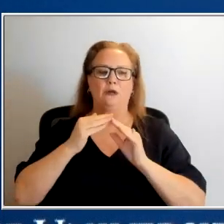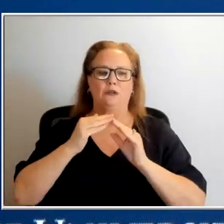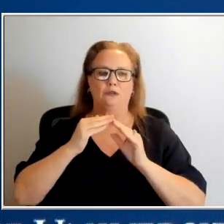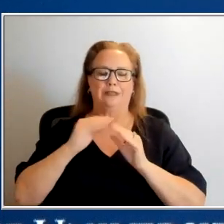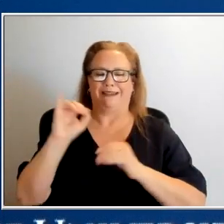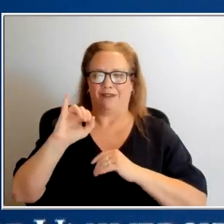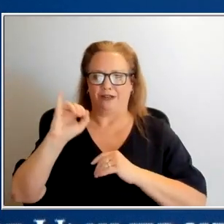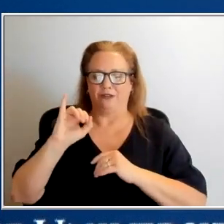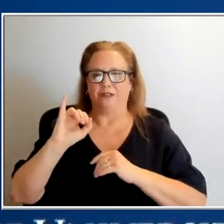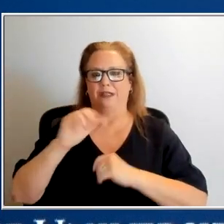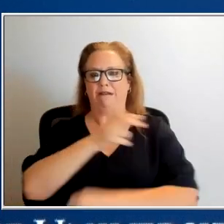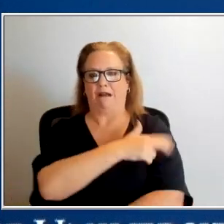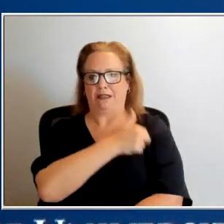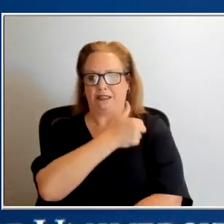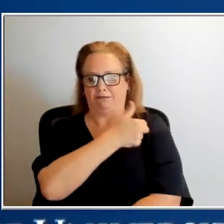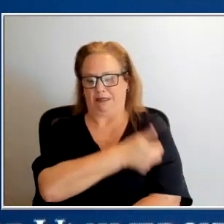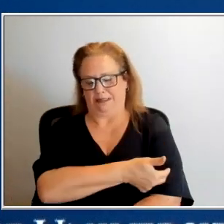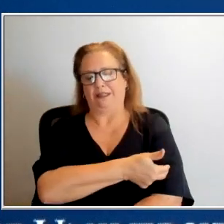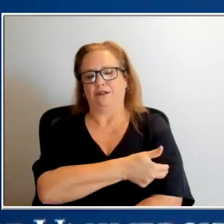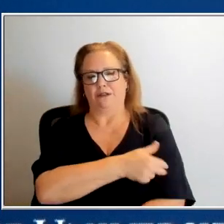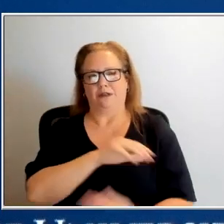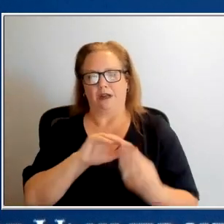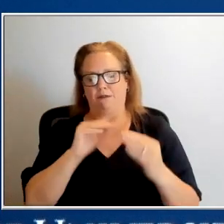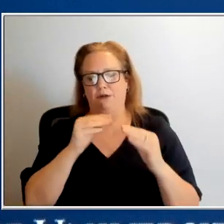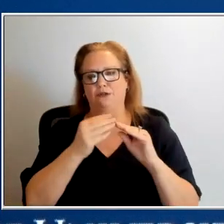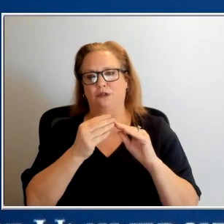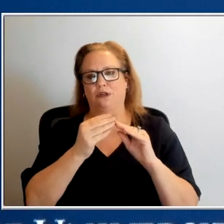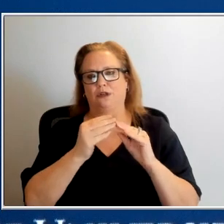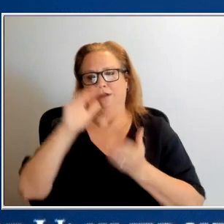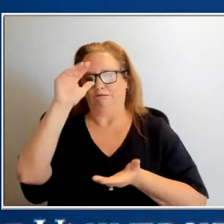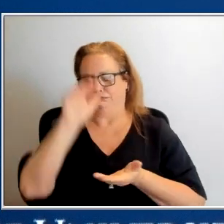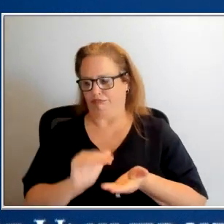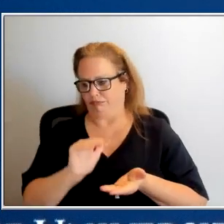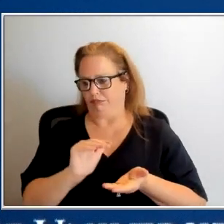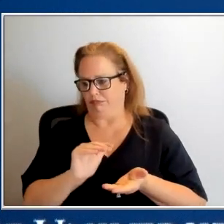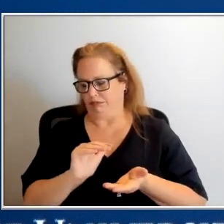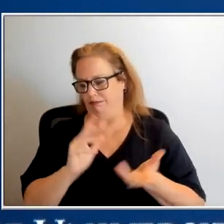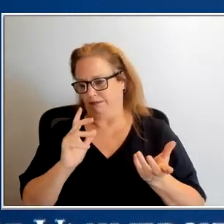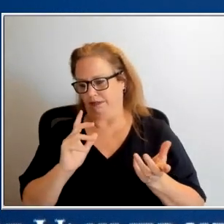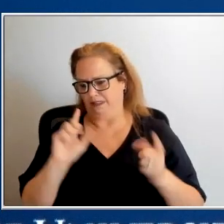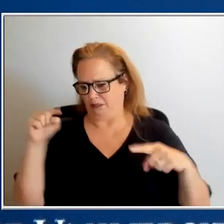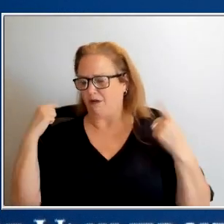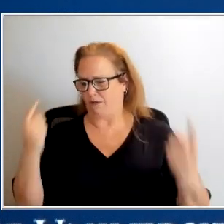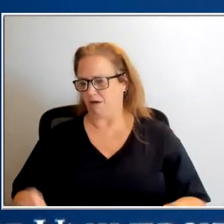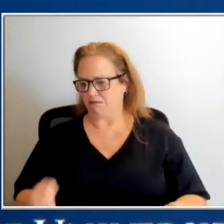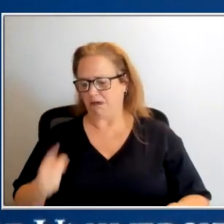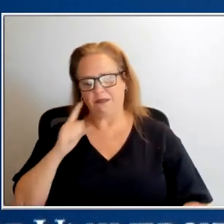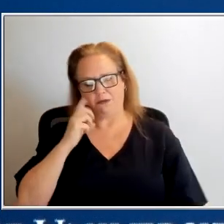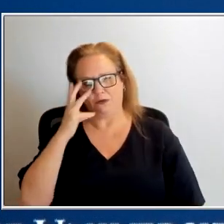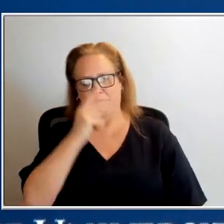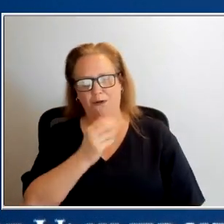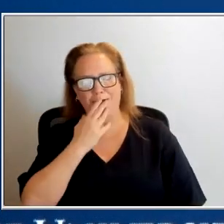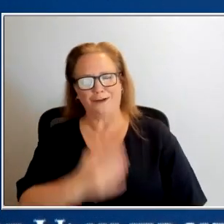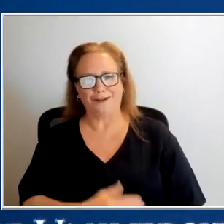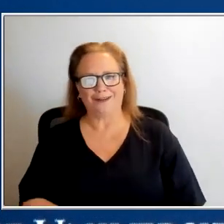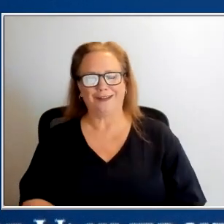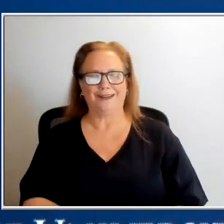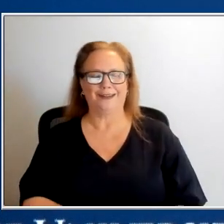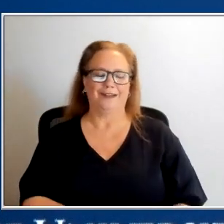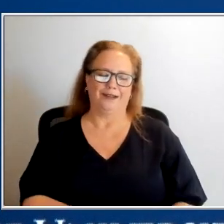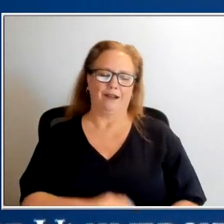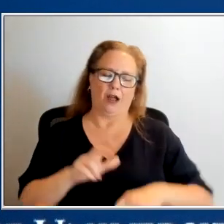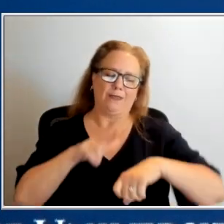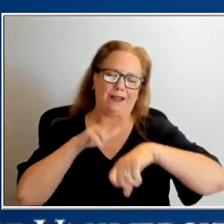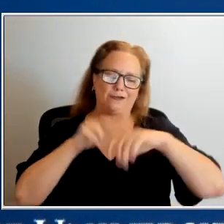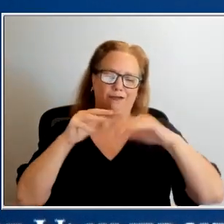and hospitalizations from SARS-CoV-2 drop, and so far, I think we're doing fairly well on the national scene,